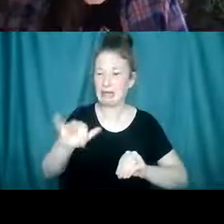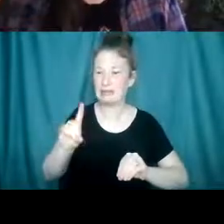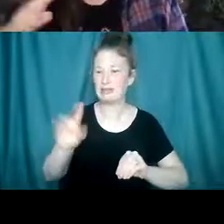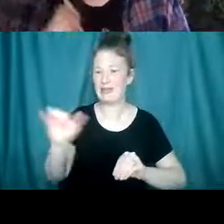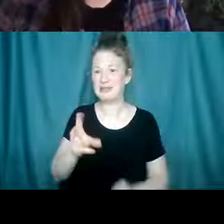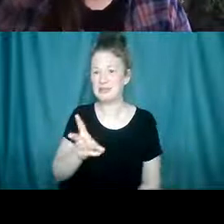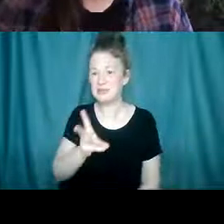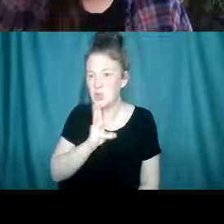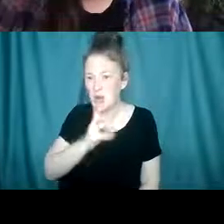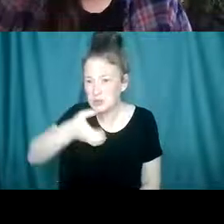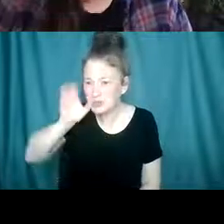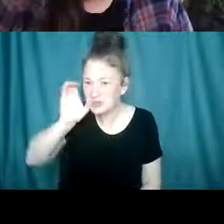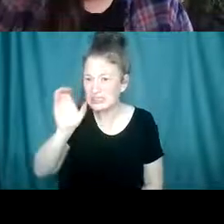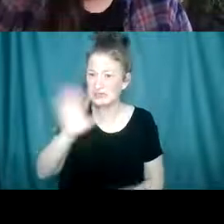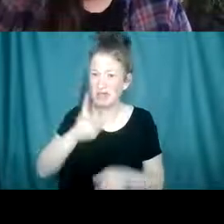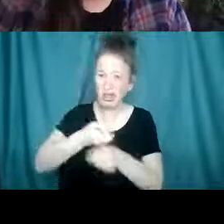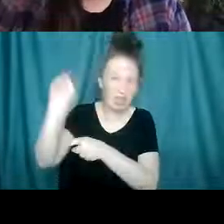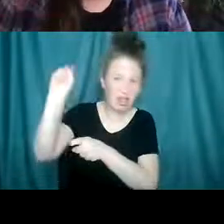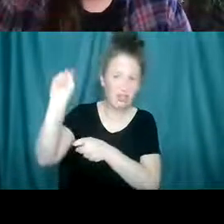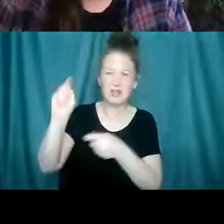drinking water in the area or anything like that?